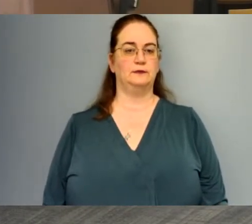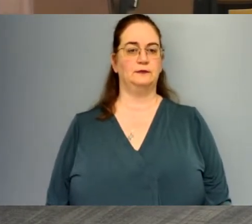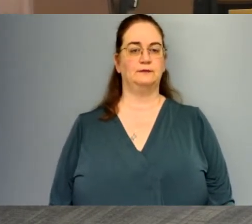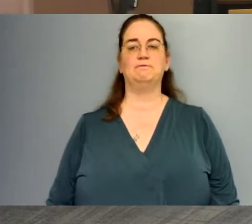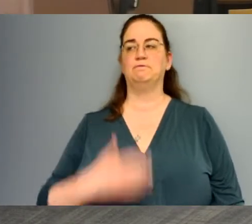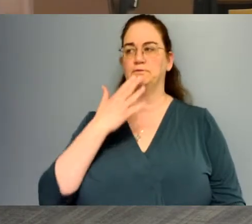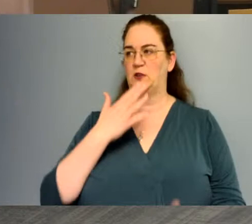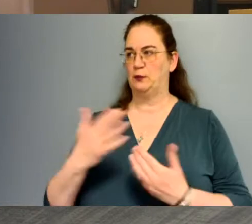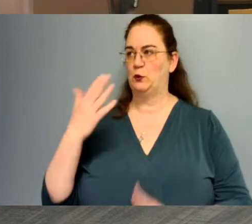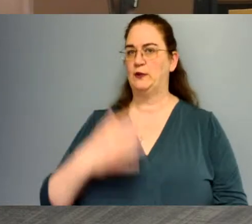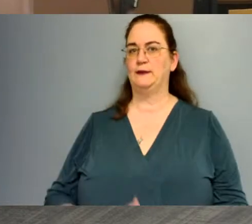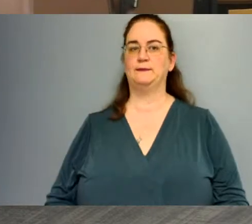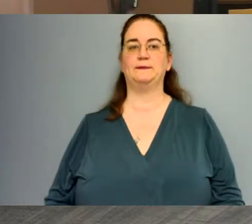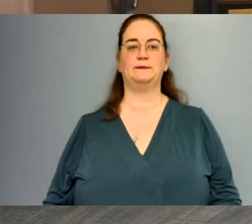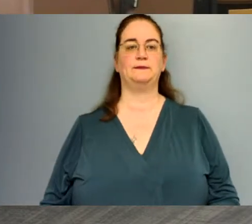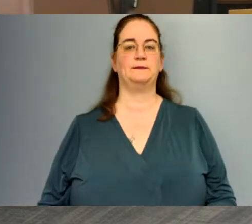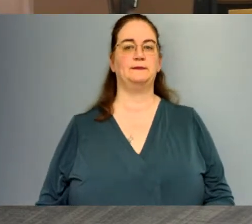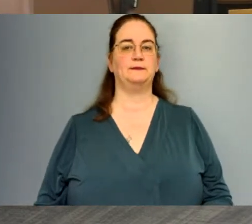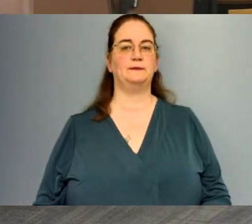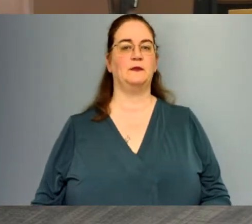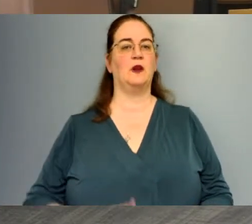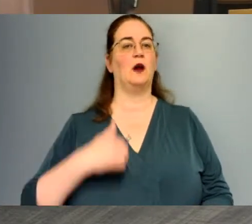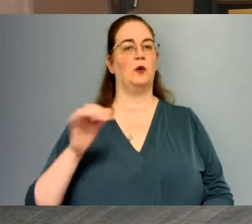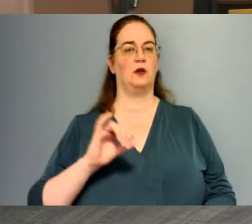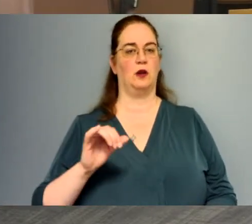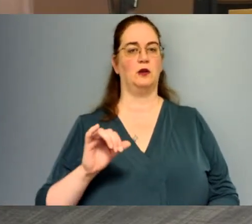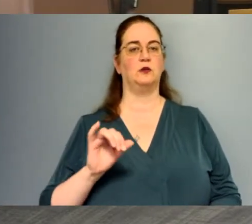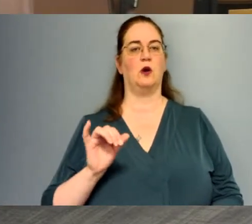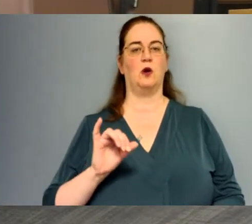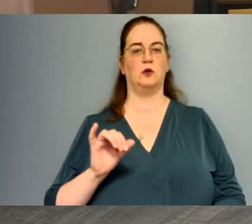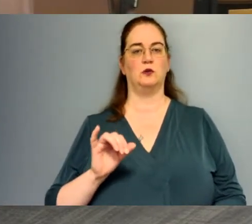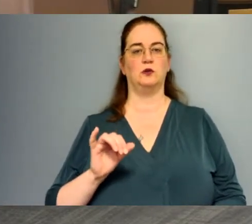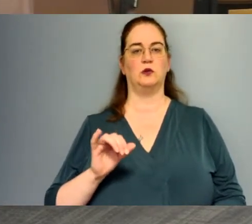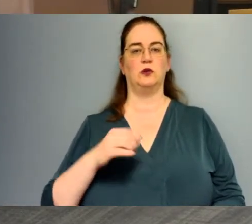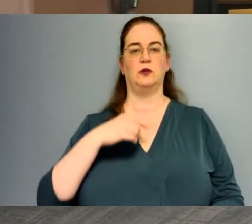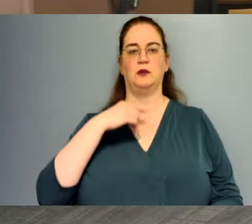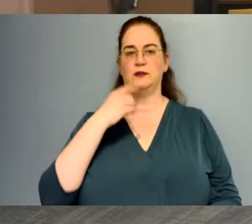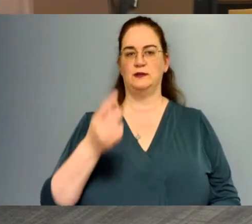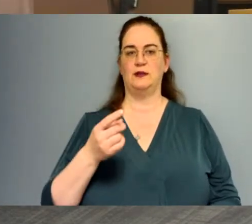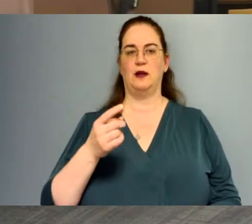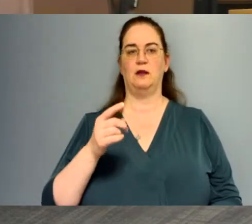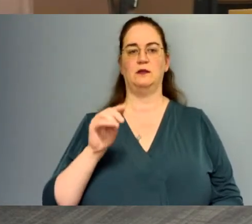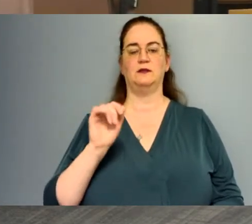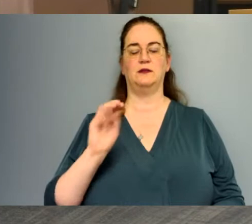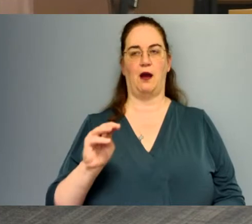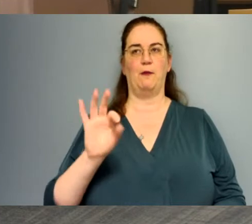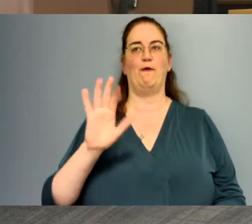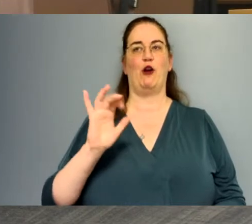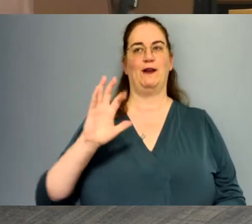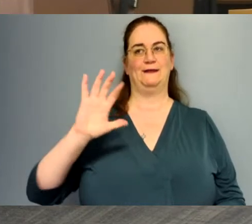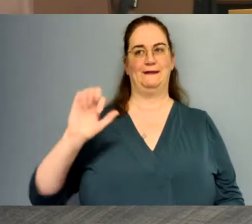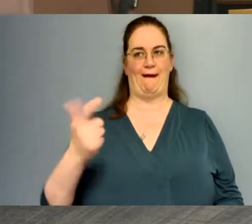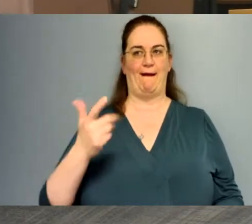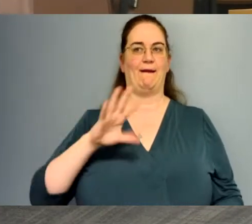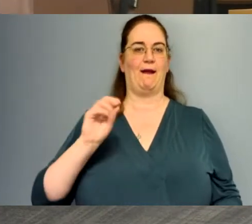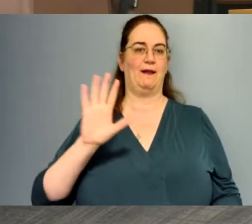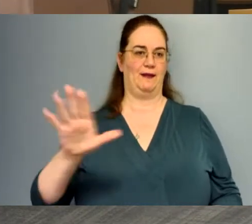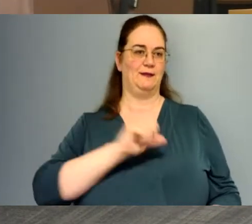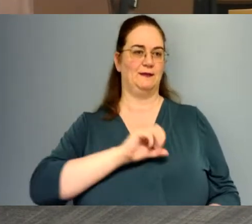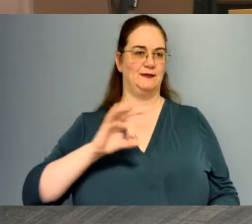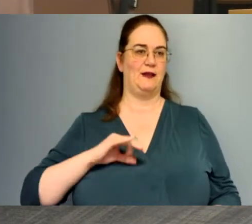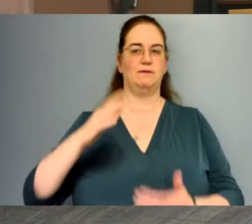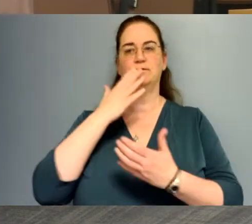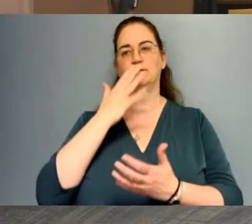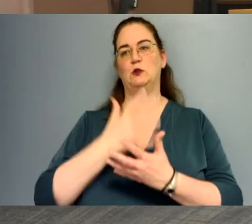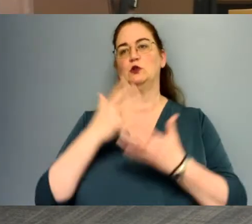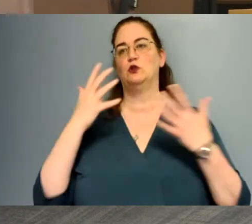Good morning. I would like to also tell Tom Freitag and his staff, thank you